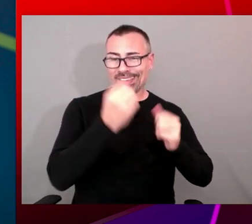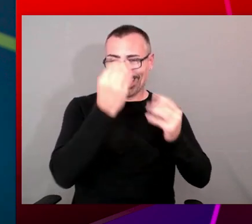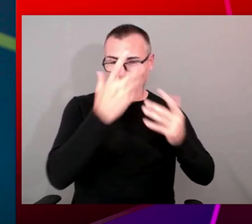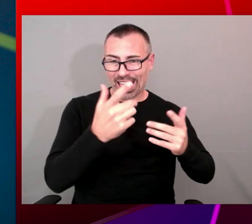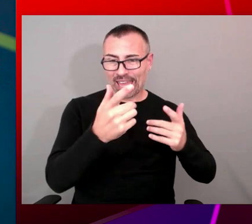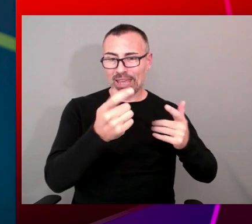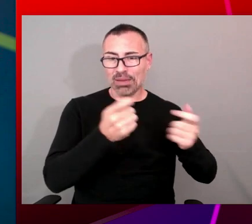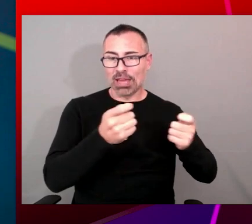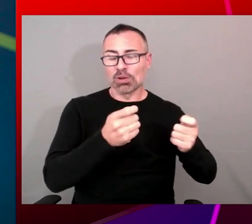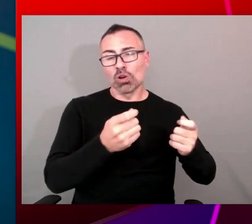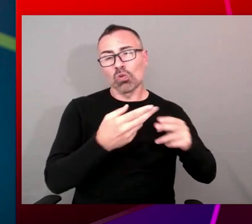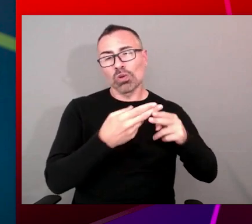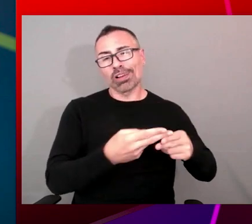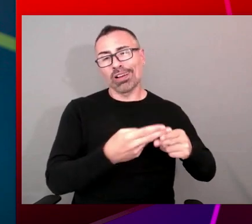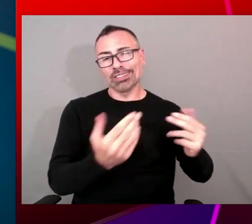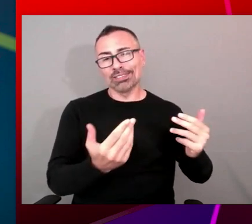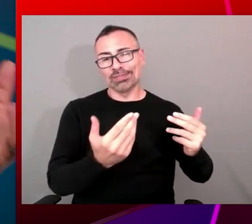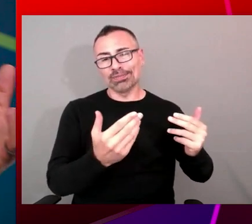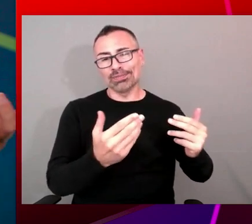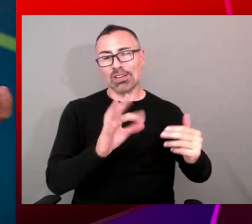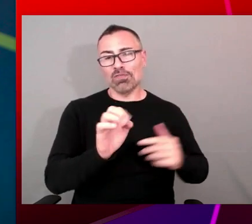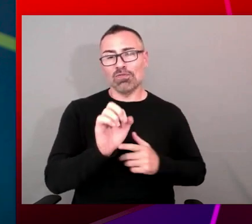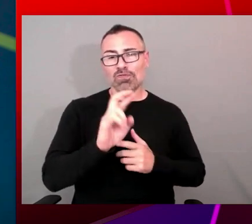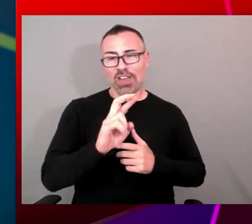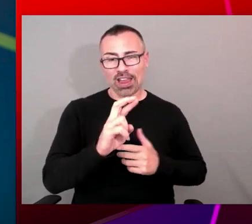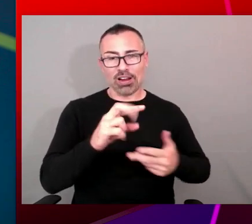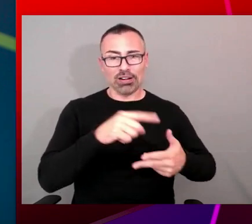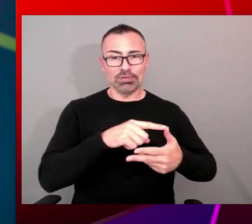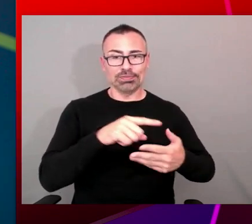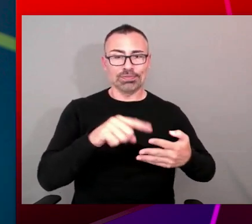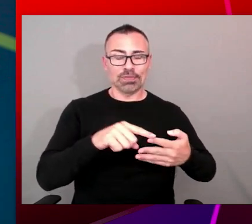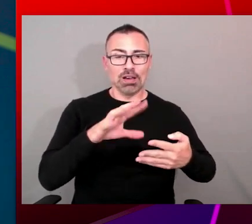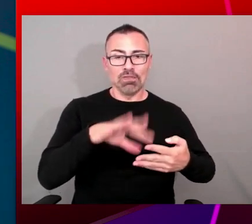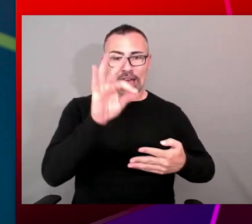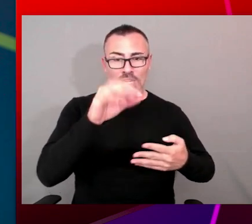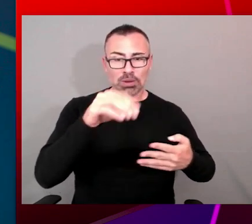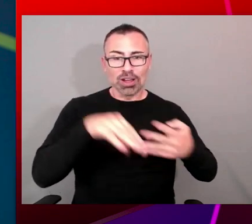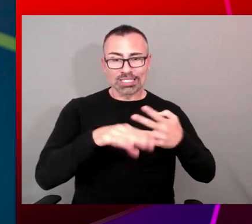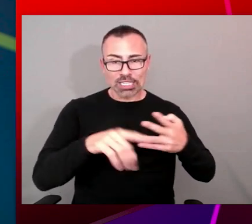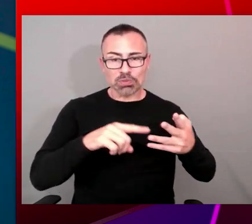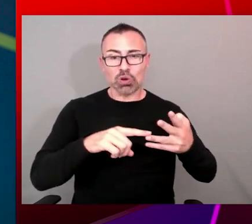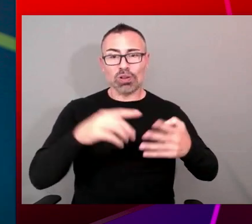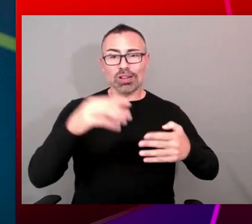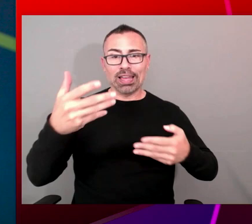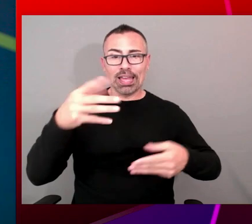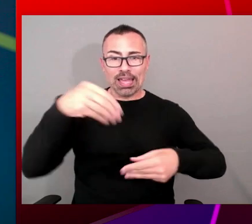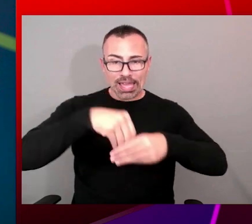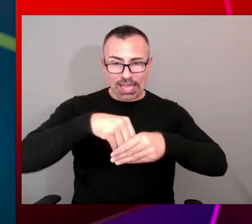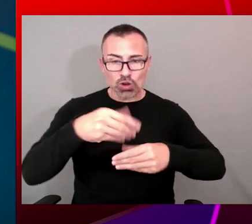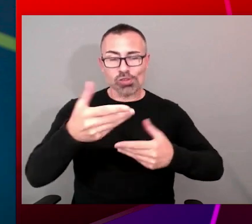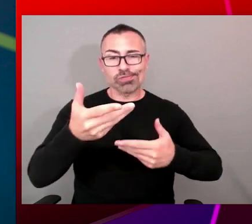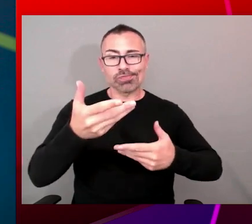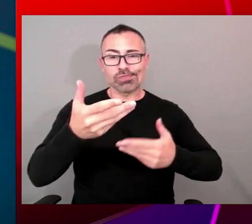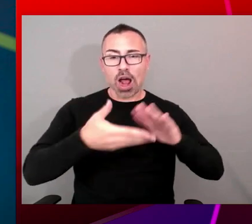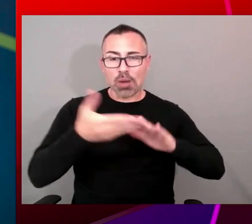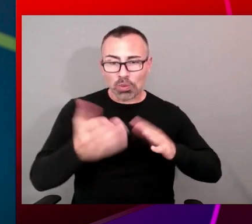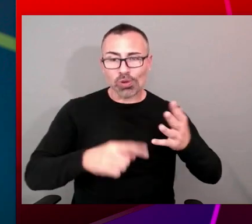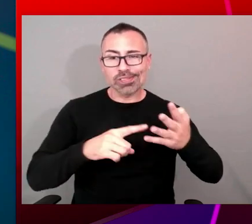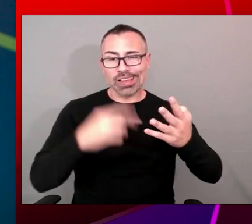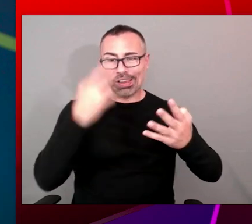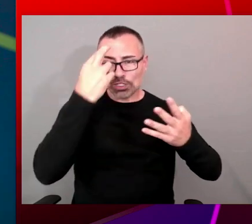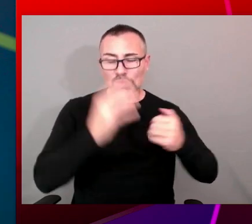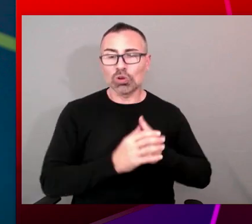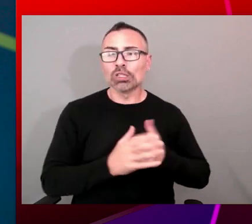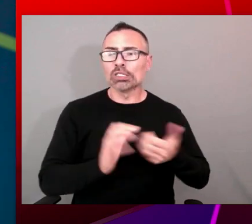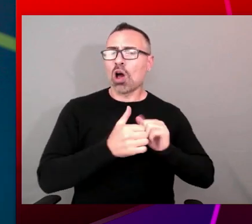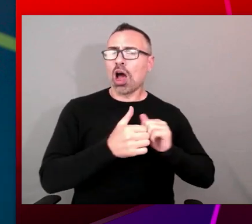call it FAIR data, so findable, accessible, interoperable, and reusable data. Okay. So how do we make it easy, effectively, to search across